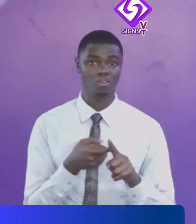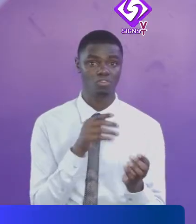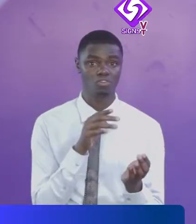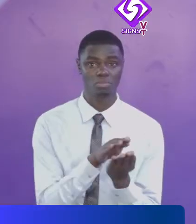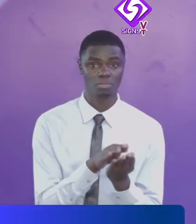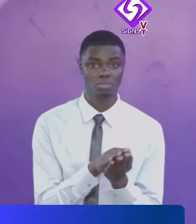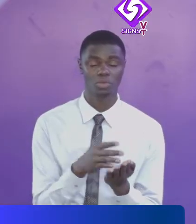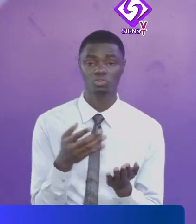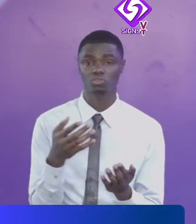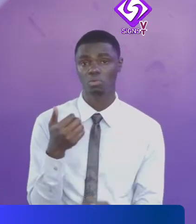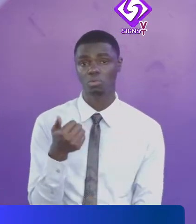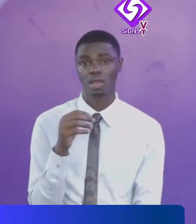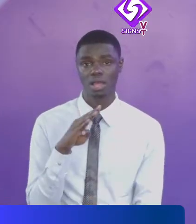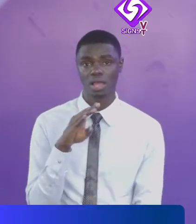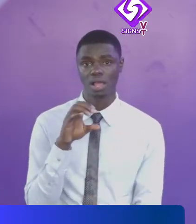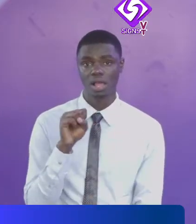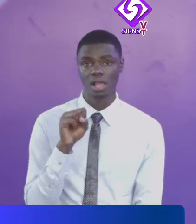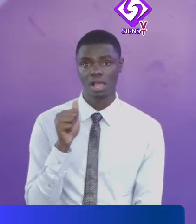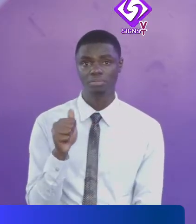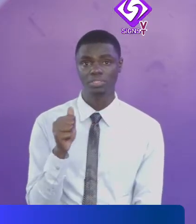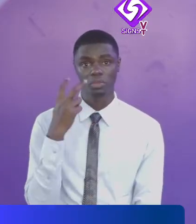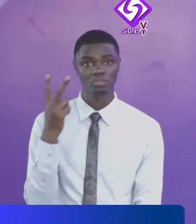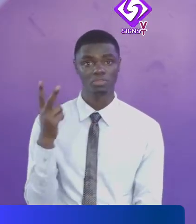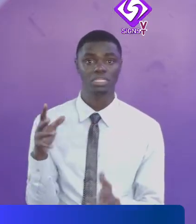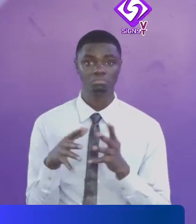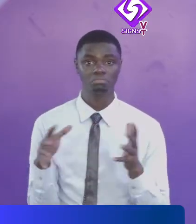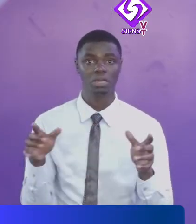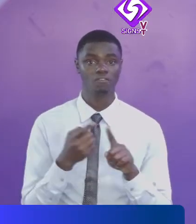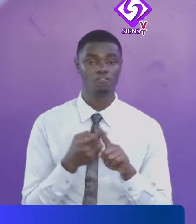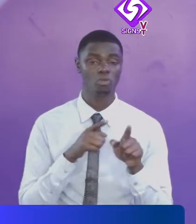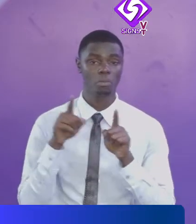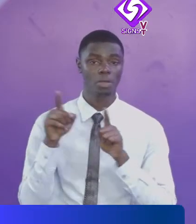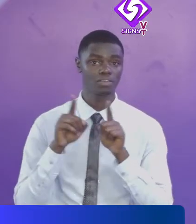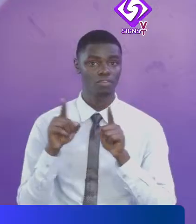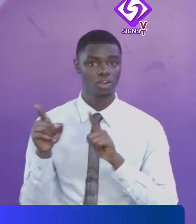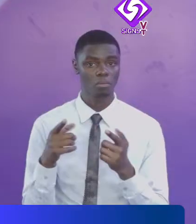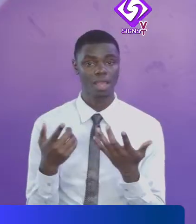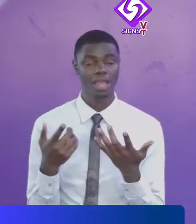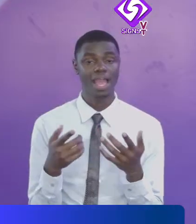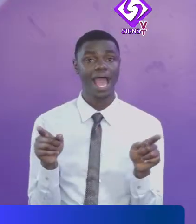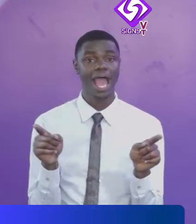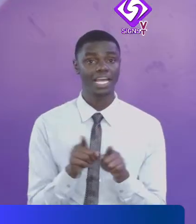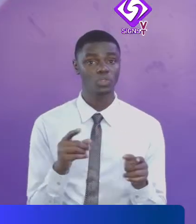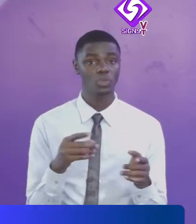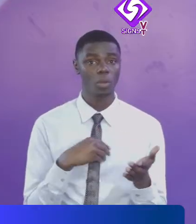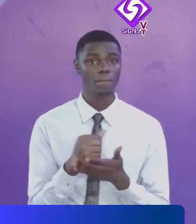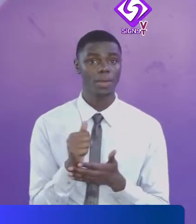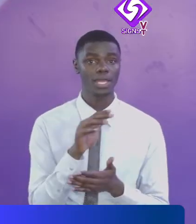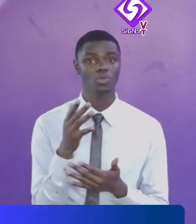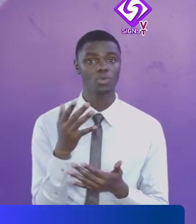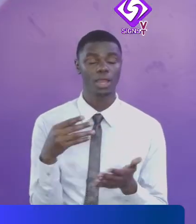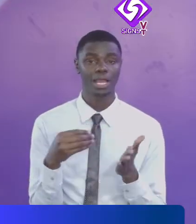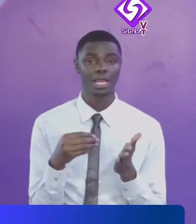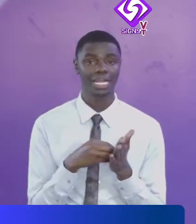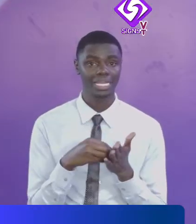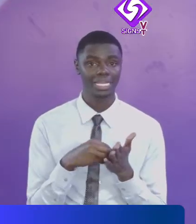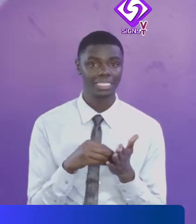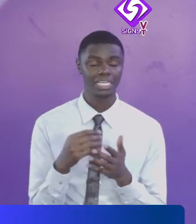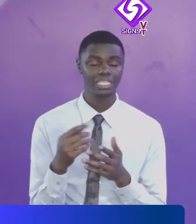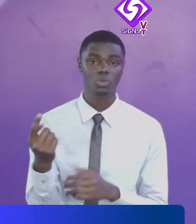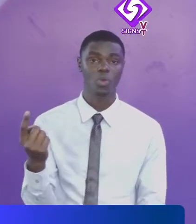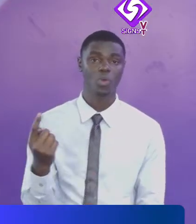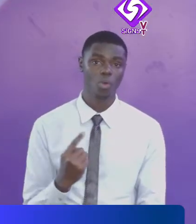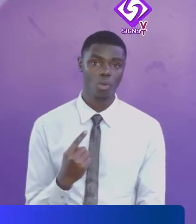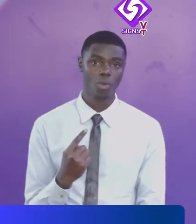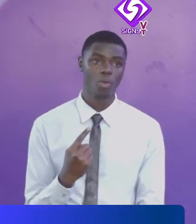of Absa, we have seen the growth we have seen from Safaricom. As you buy your airtime, as you come and place